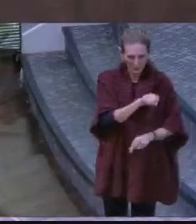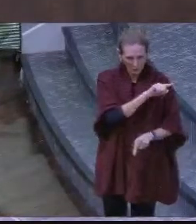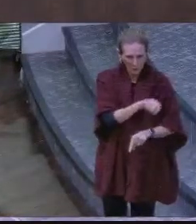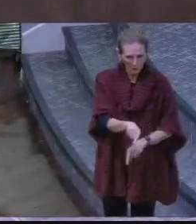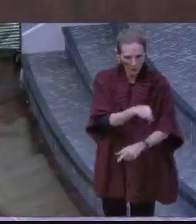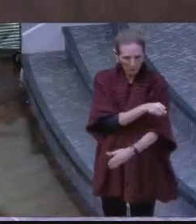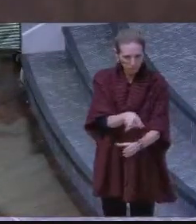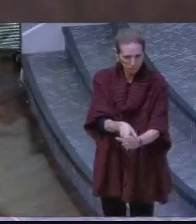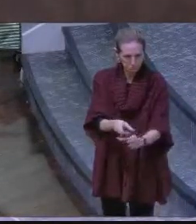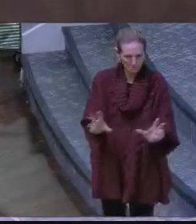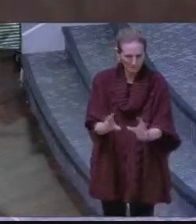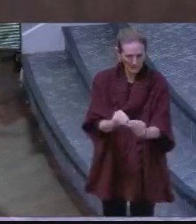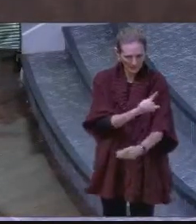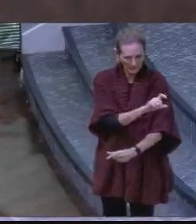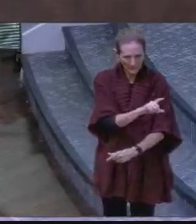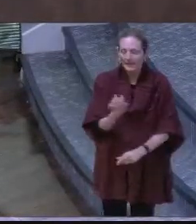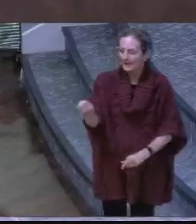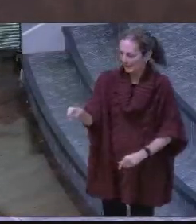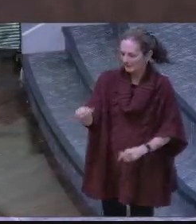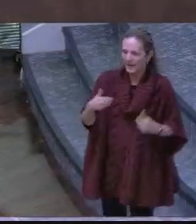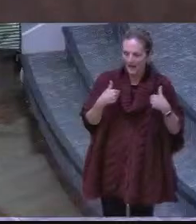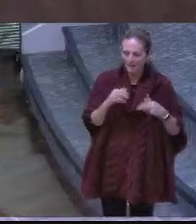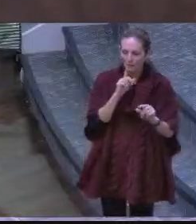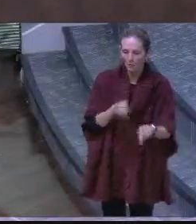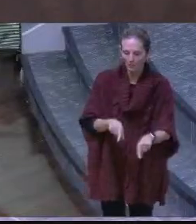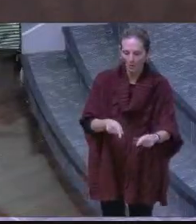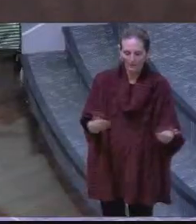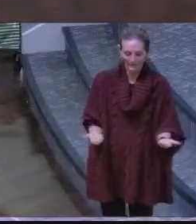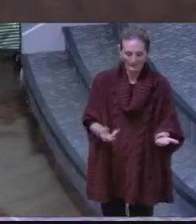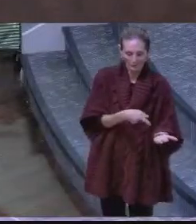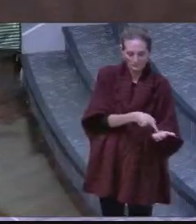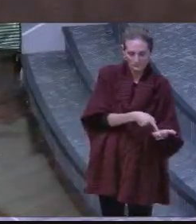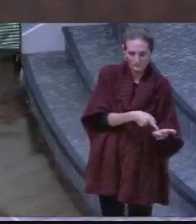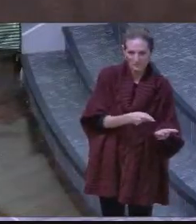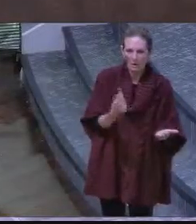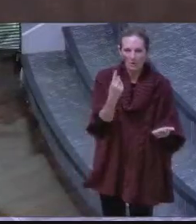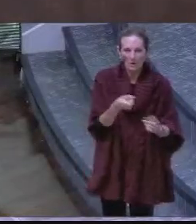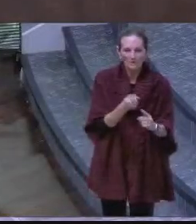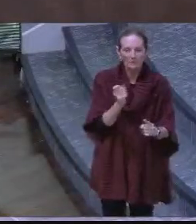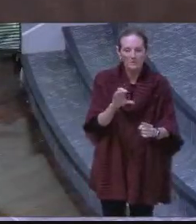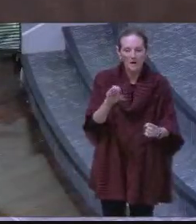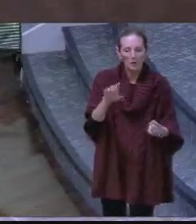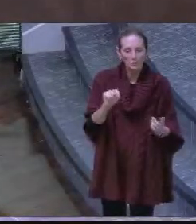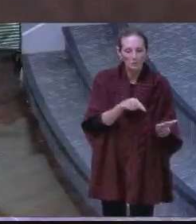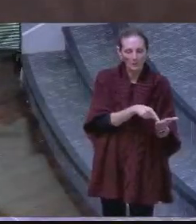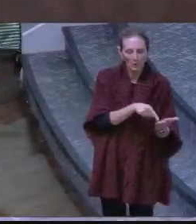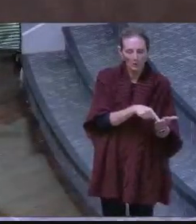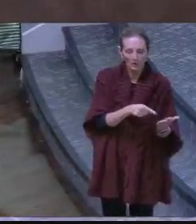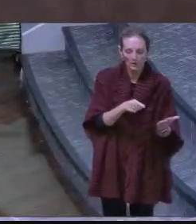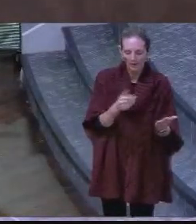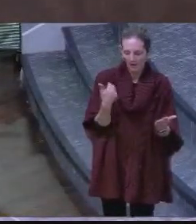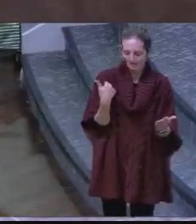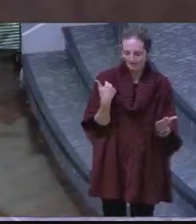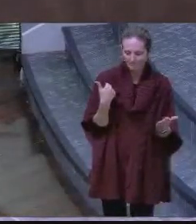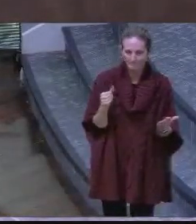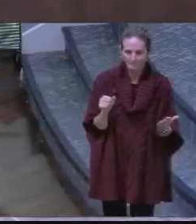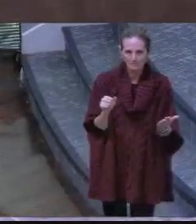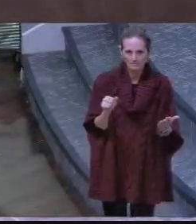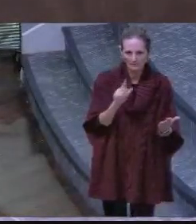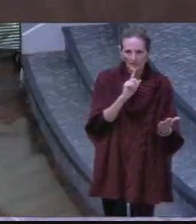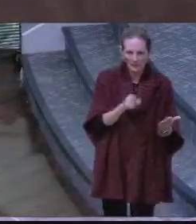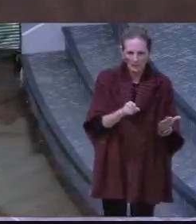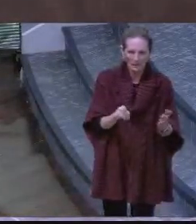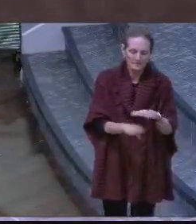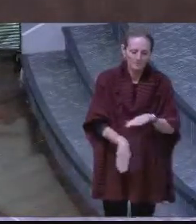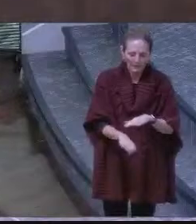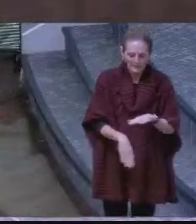I have. The report that's in front of us here is the one from October. It was basically